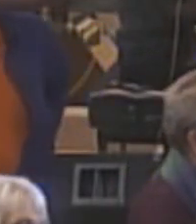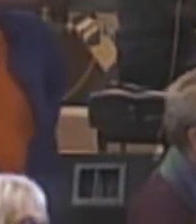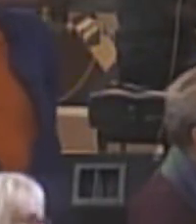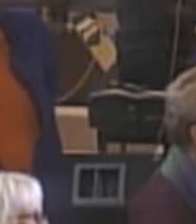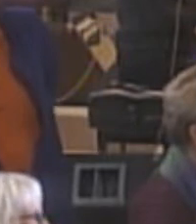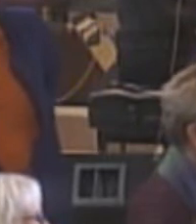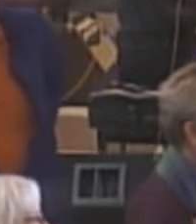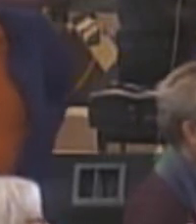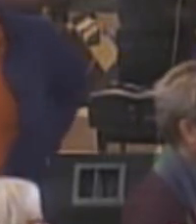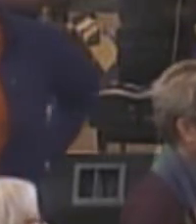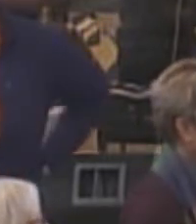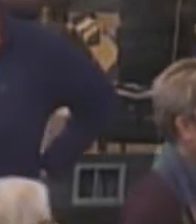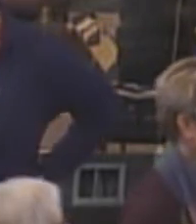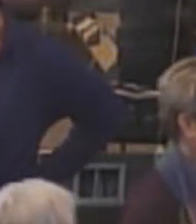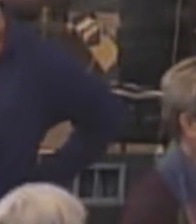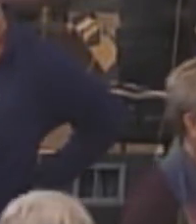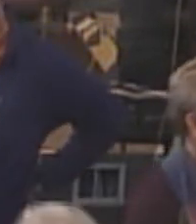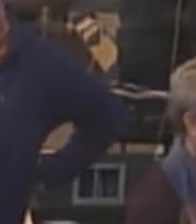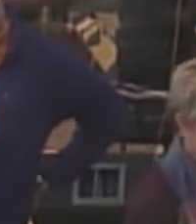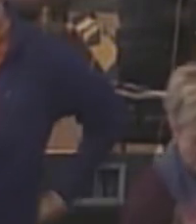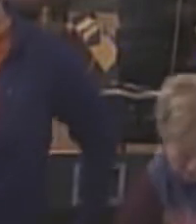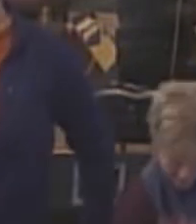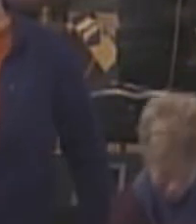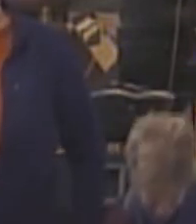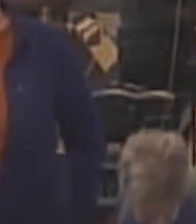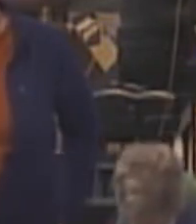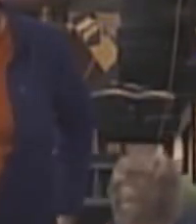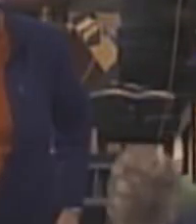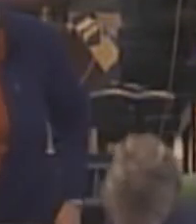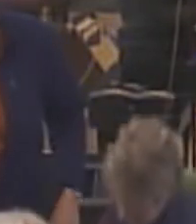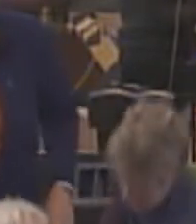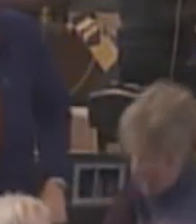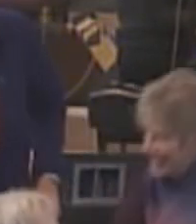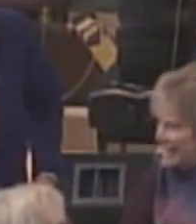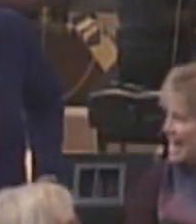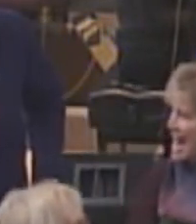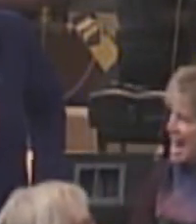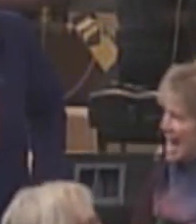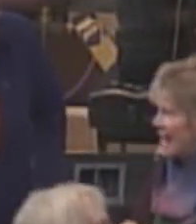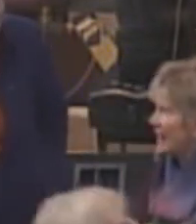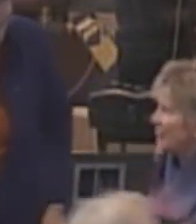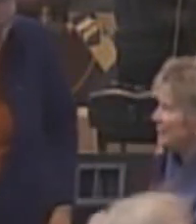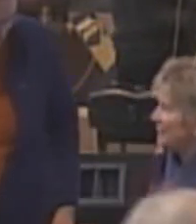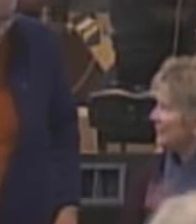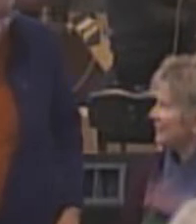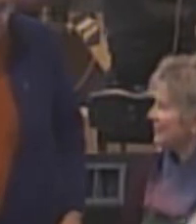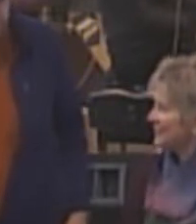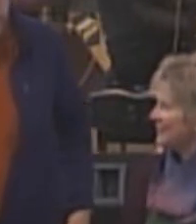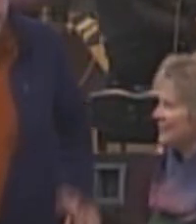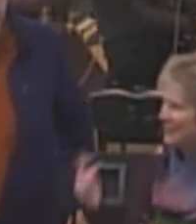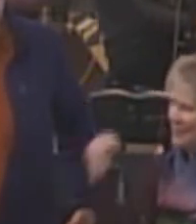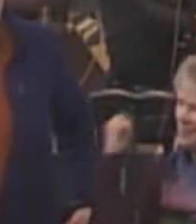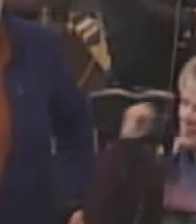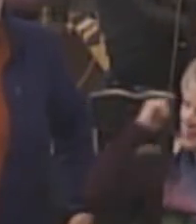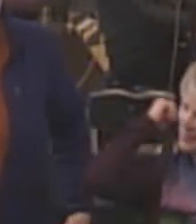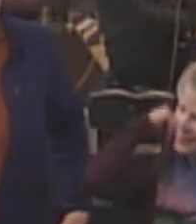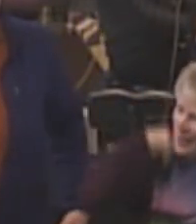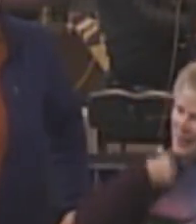gonna be a bright, sunshiny day.